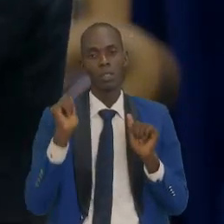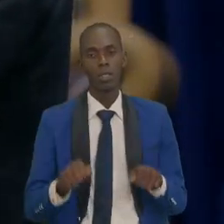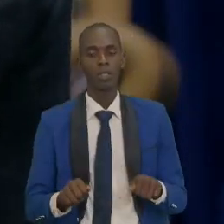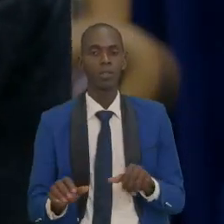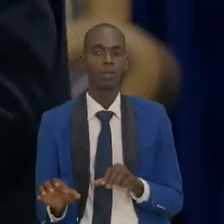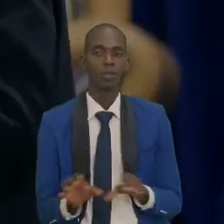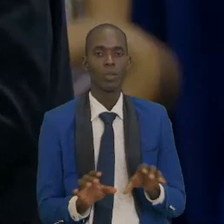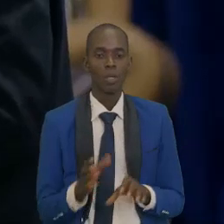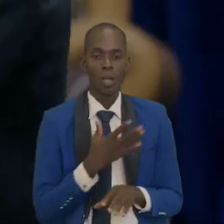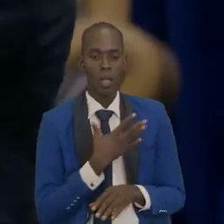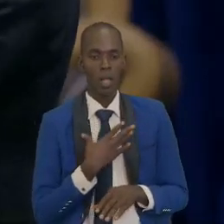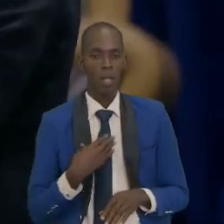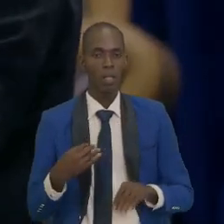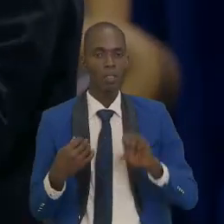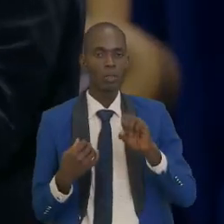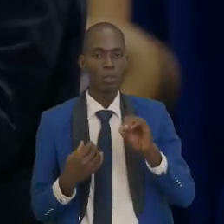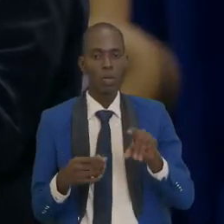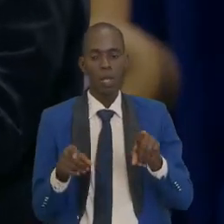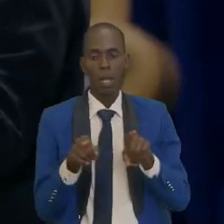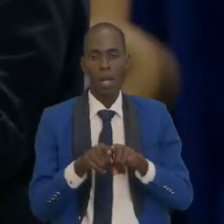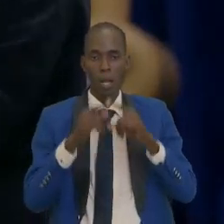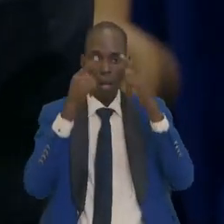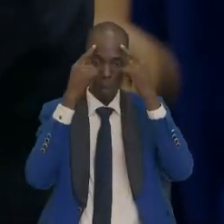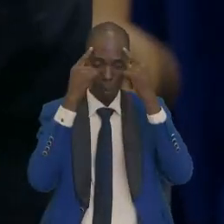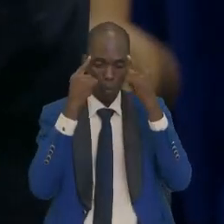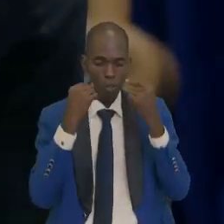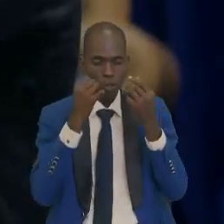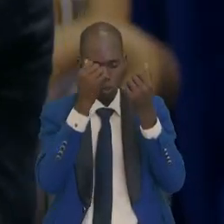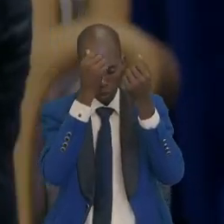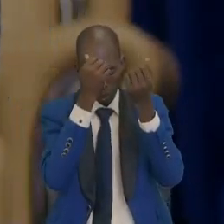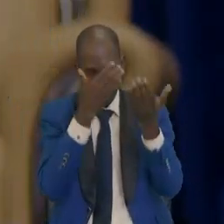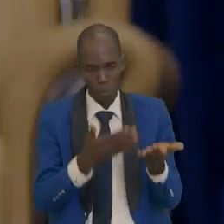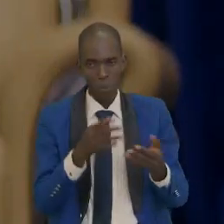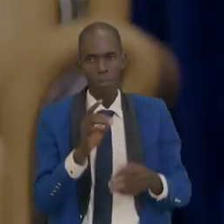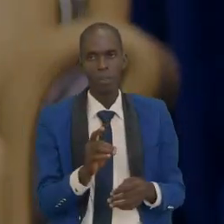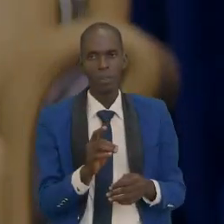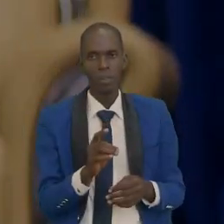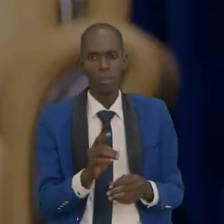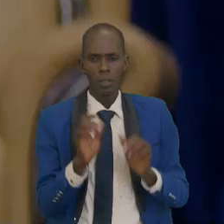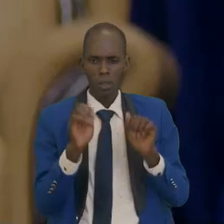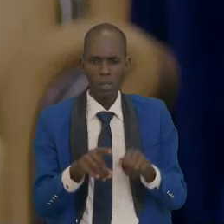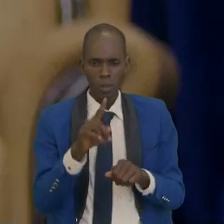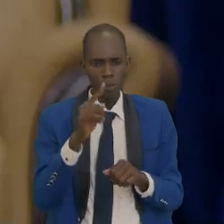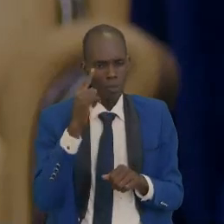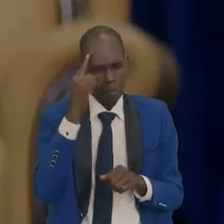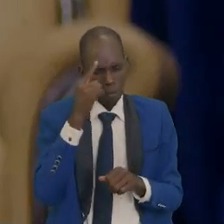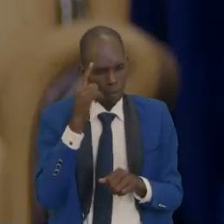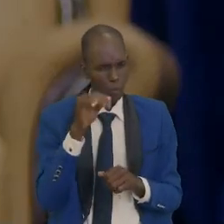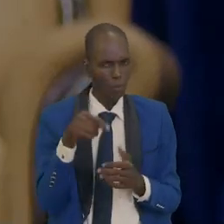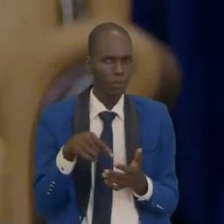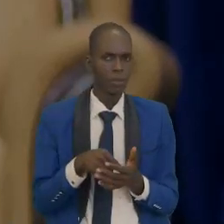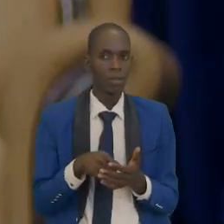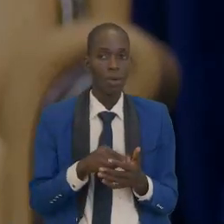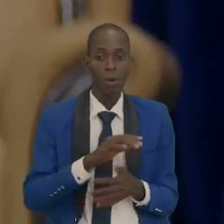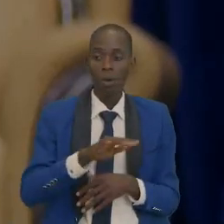and so as Moses obeyed can you think about this all the